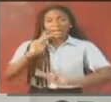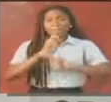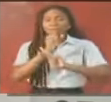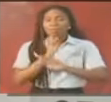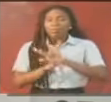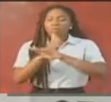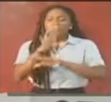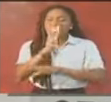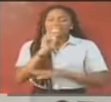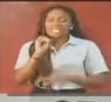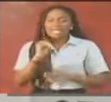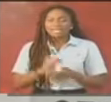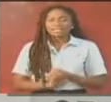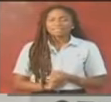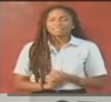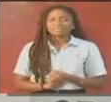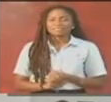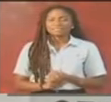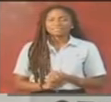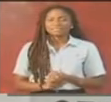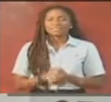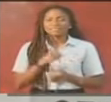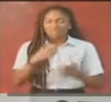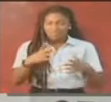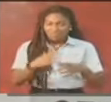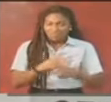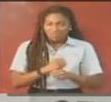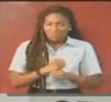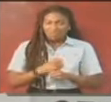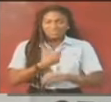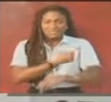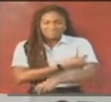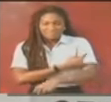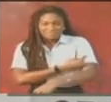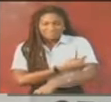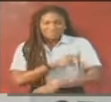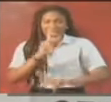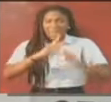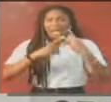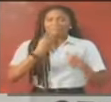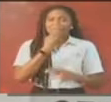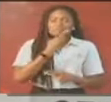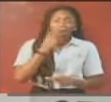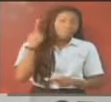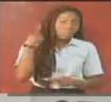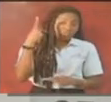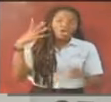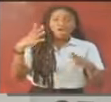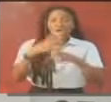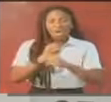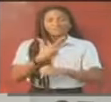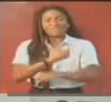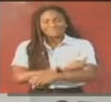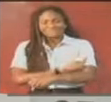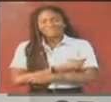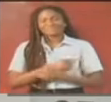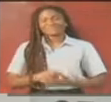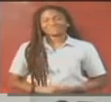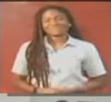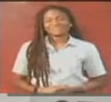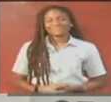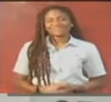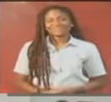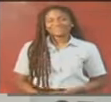and those over 60 with comorbidities. The immense success of the mass vaccination sites